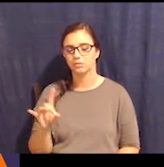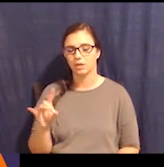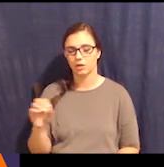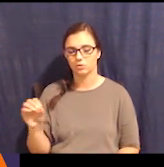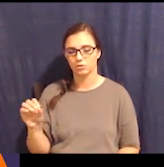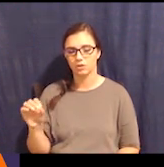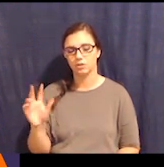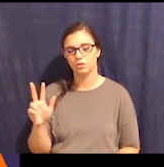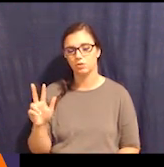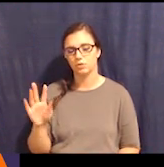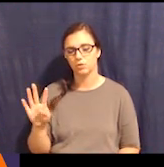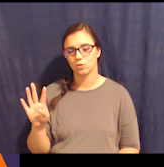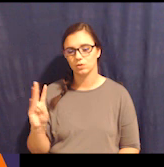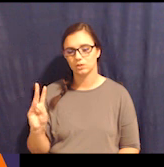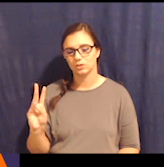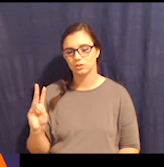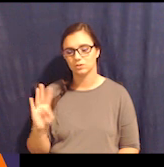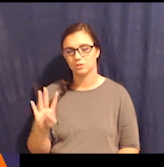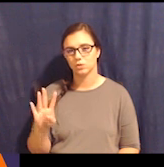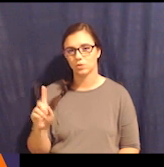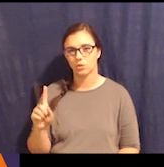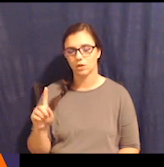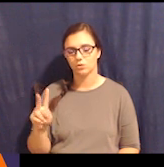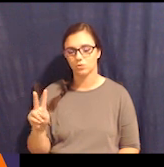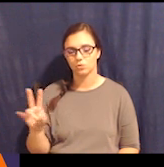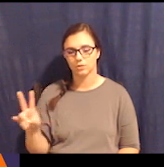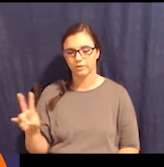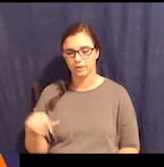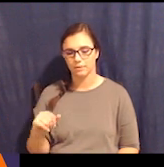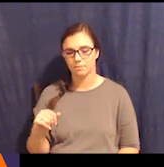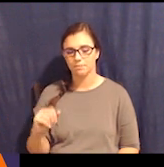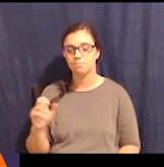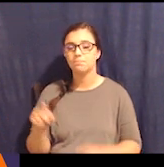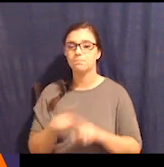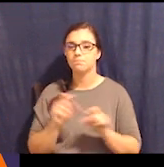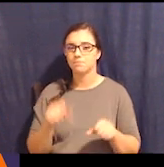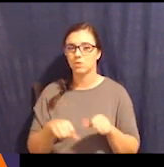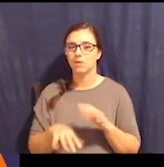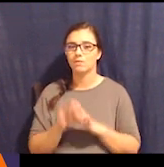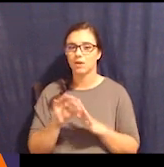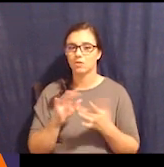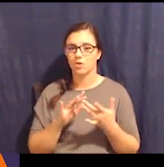1-800-346-4127. You can also find us online at